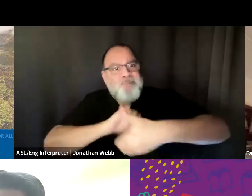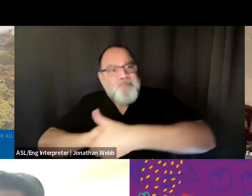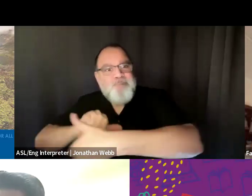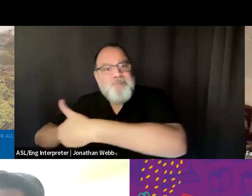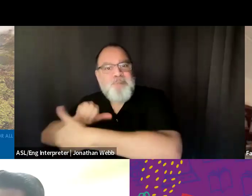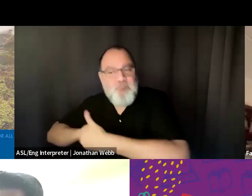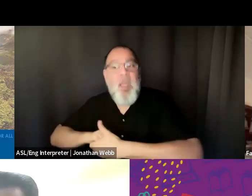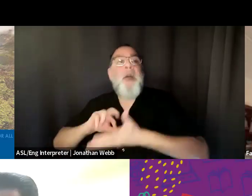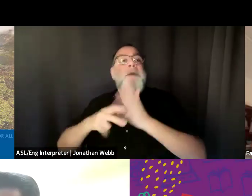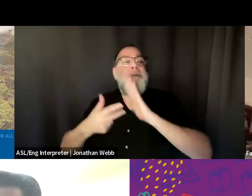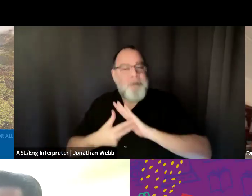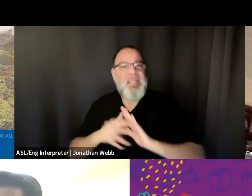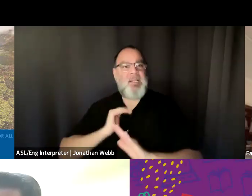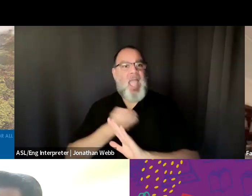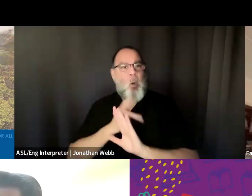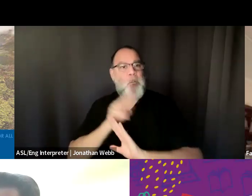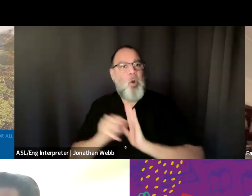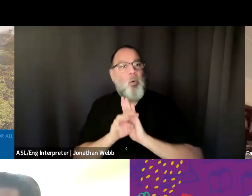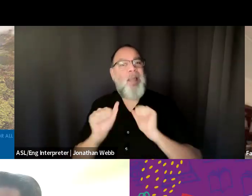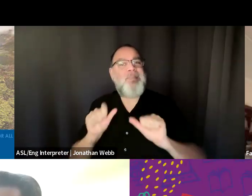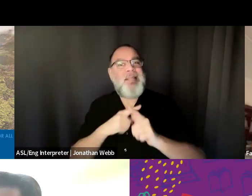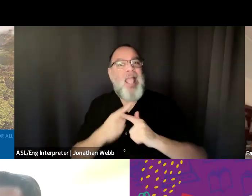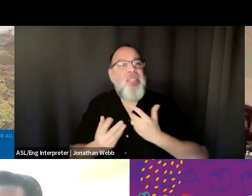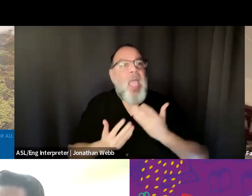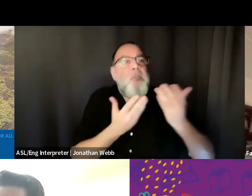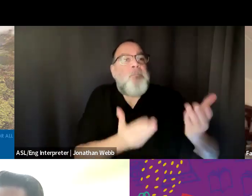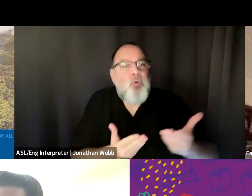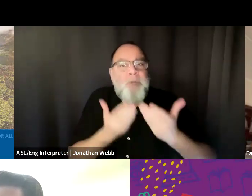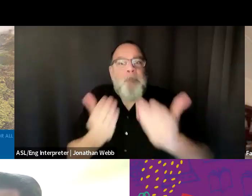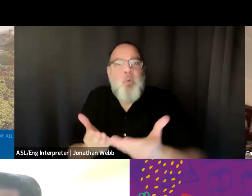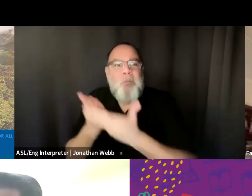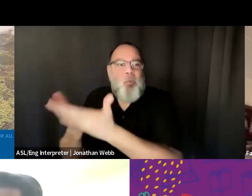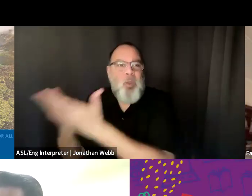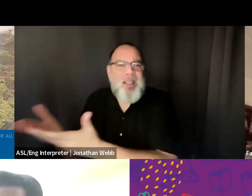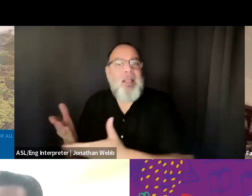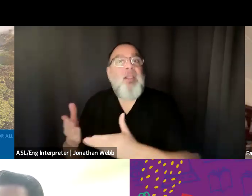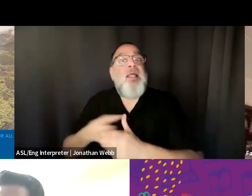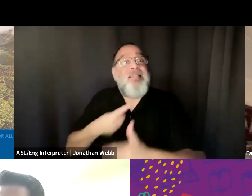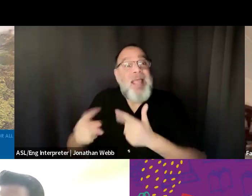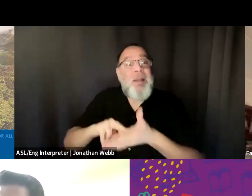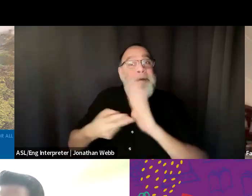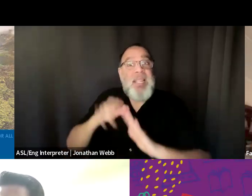the biggest thing because transportation can sometimes be a difficult barrier.